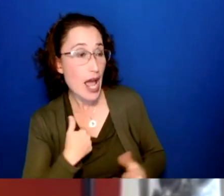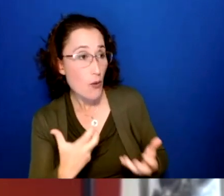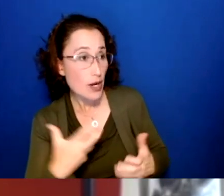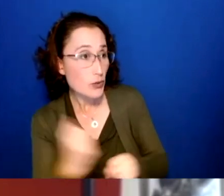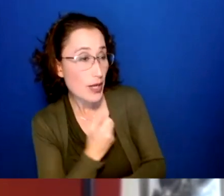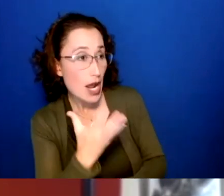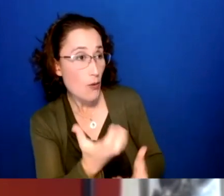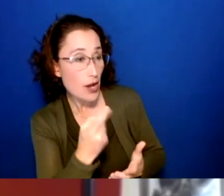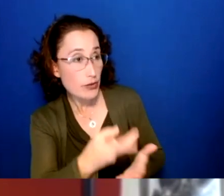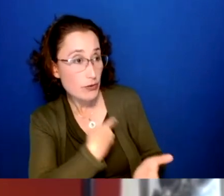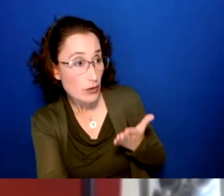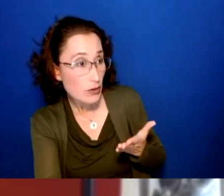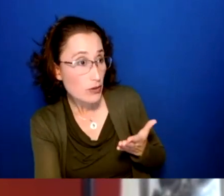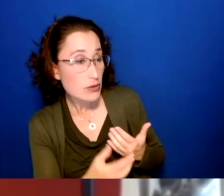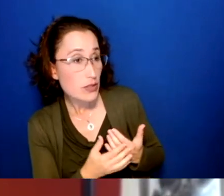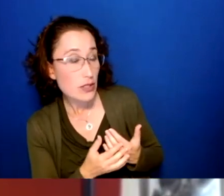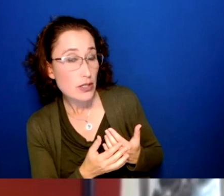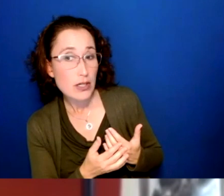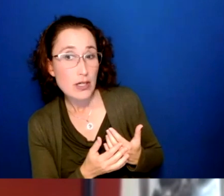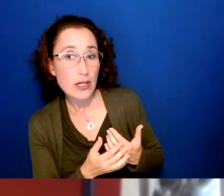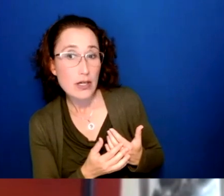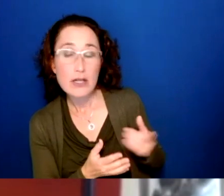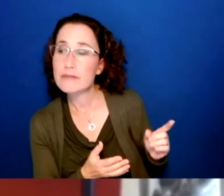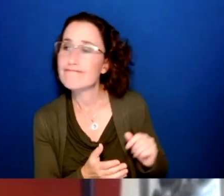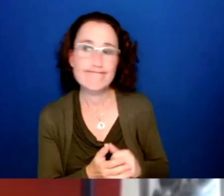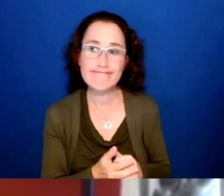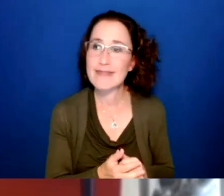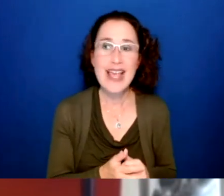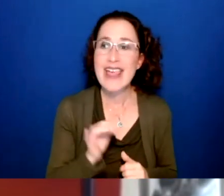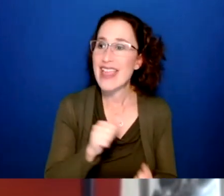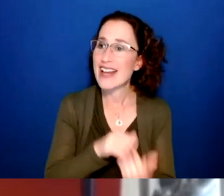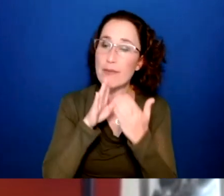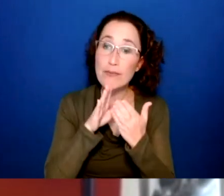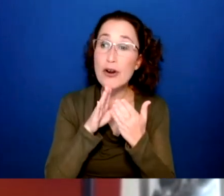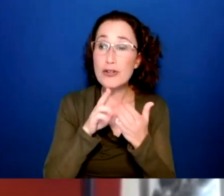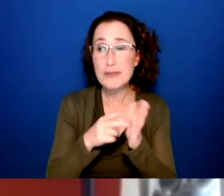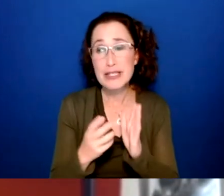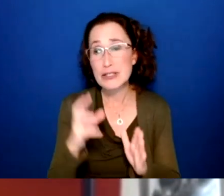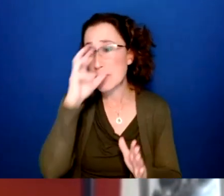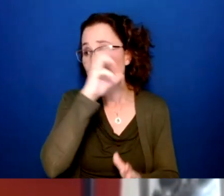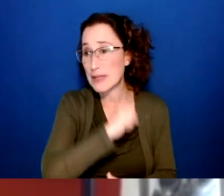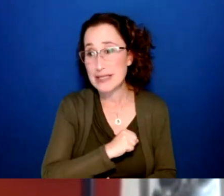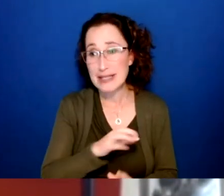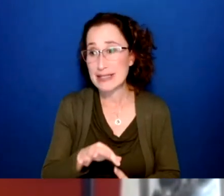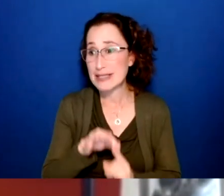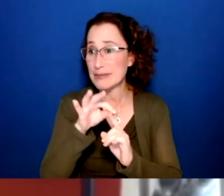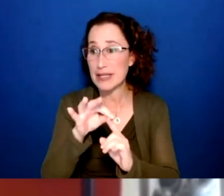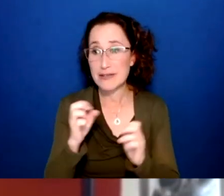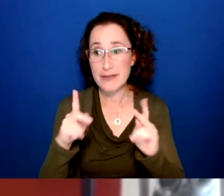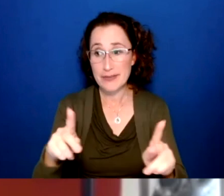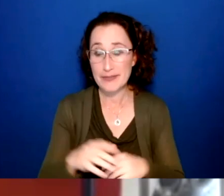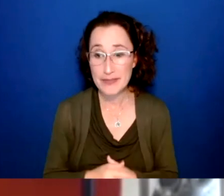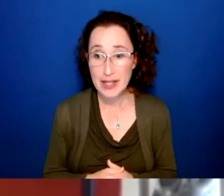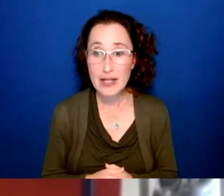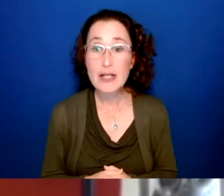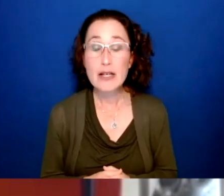you to lose, then you will miss out on the chance of doing something very special, which I advocate for throughout the book, and something